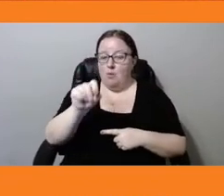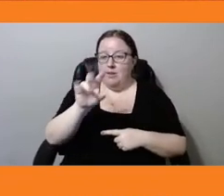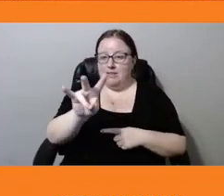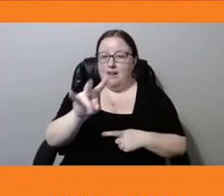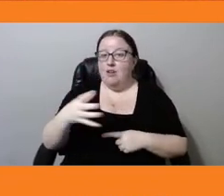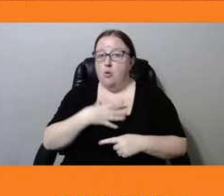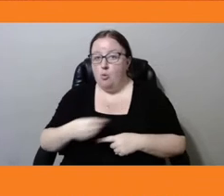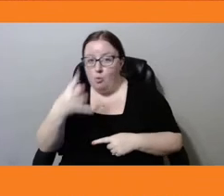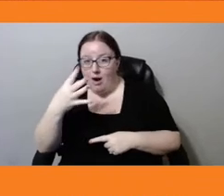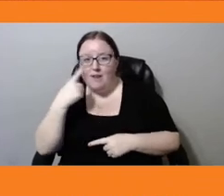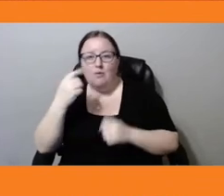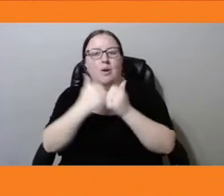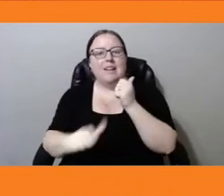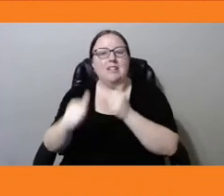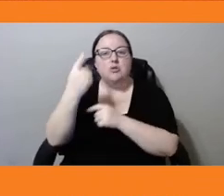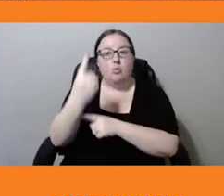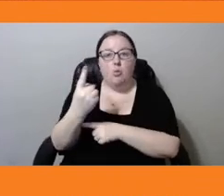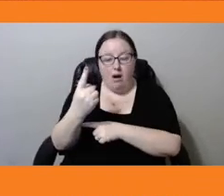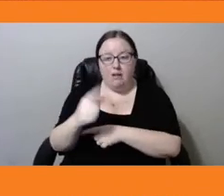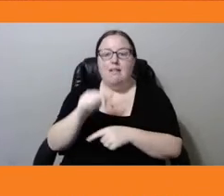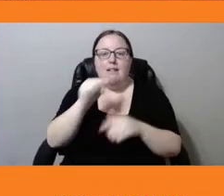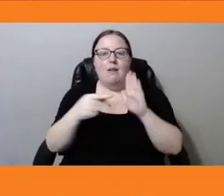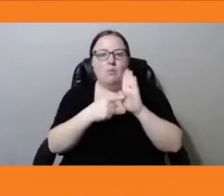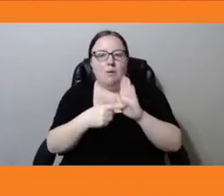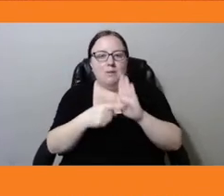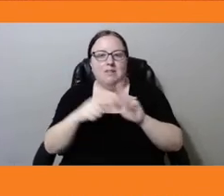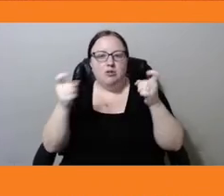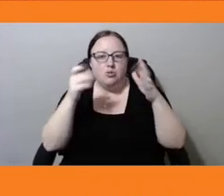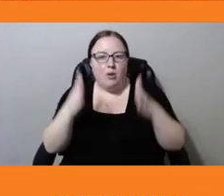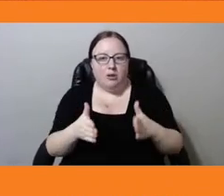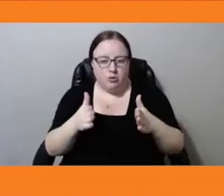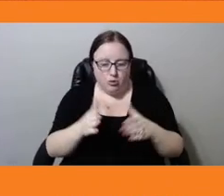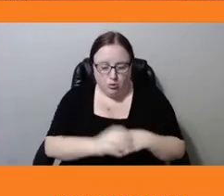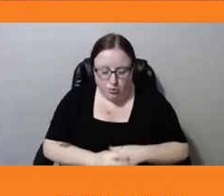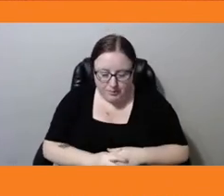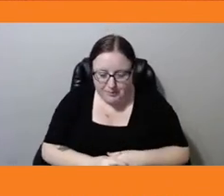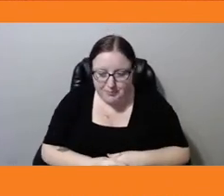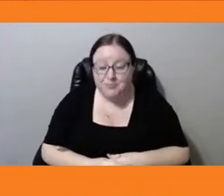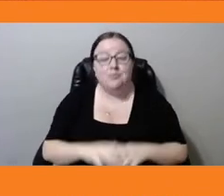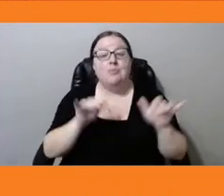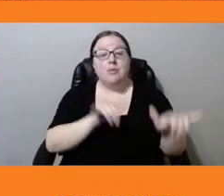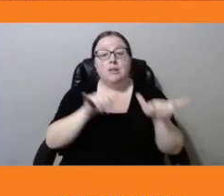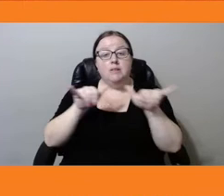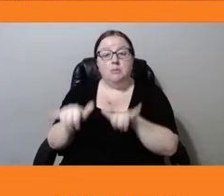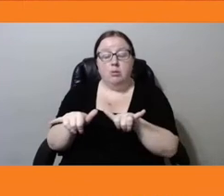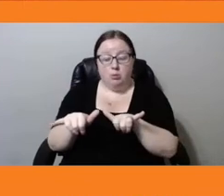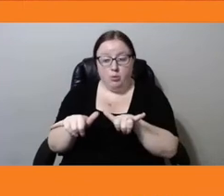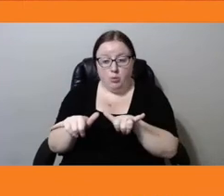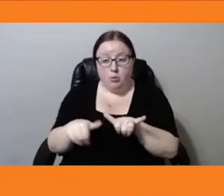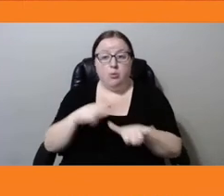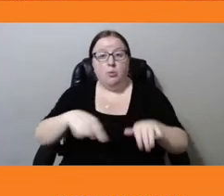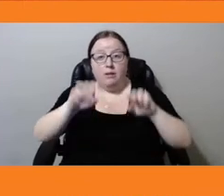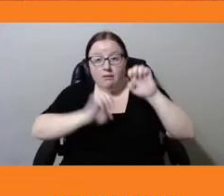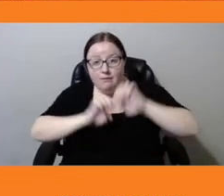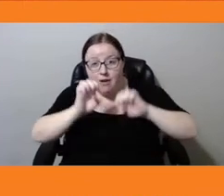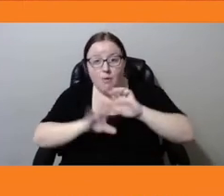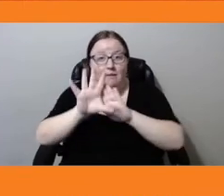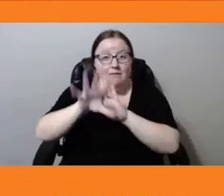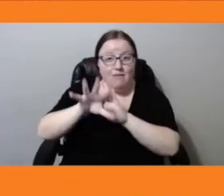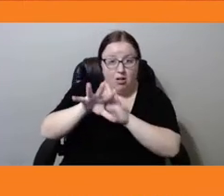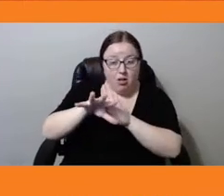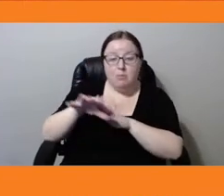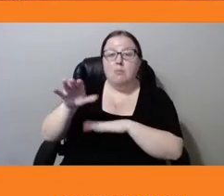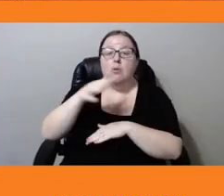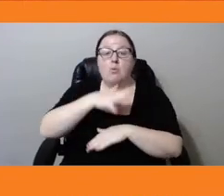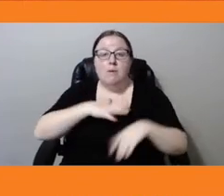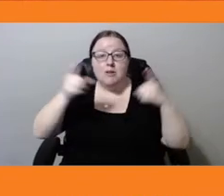white directors to every one underrepresented director in the industry. Similar to how we evaluated films by women